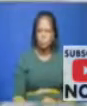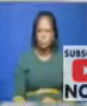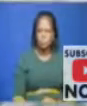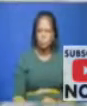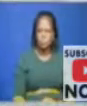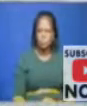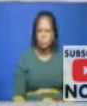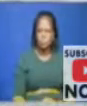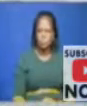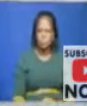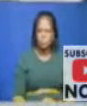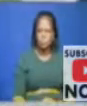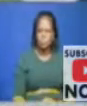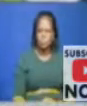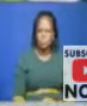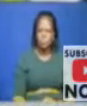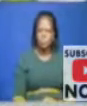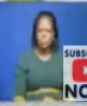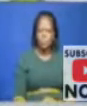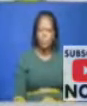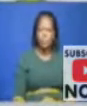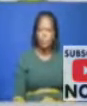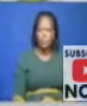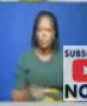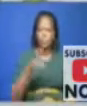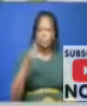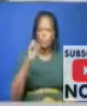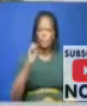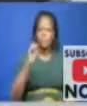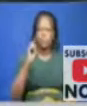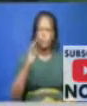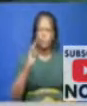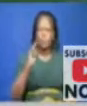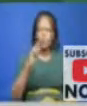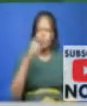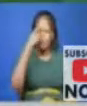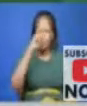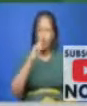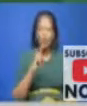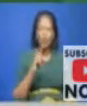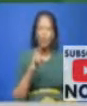Yeah, good evening. Caleb Wamisi, MP Saboti.